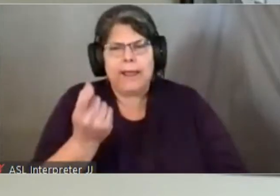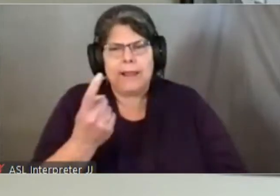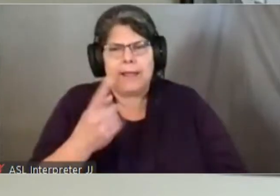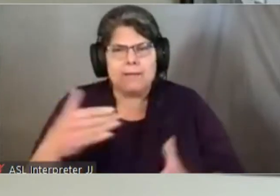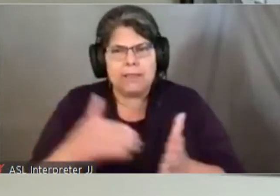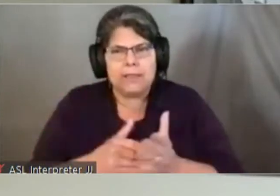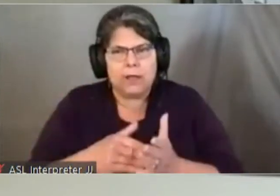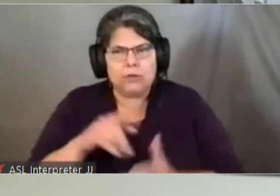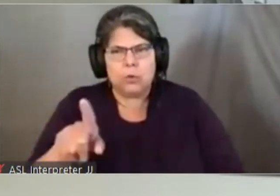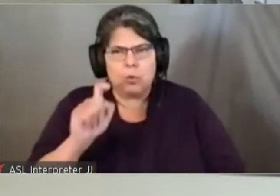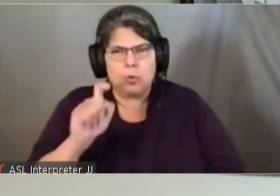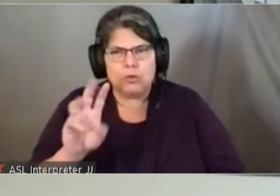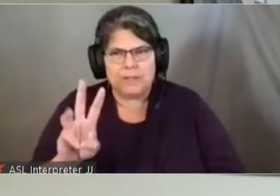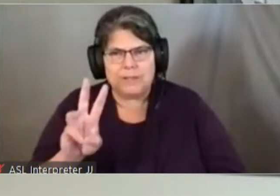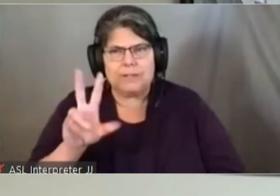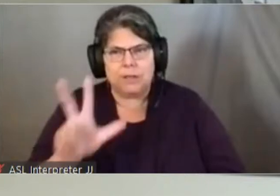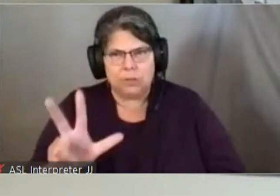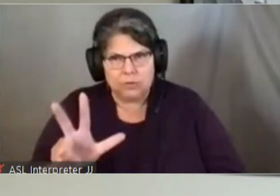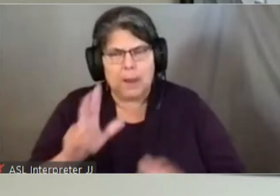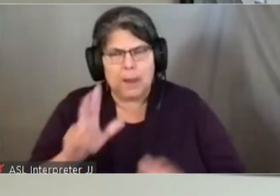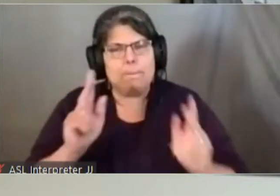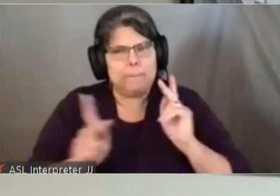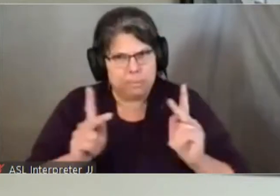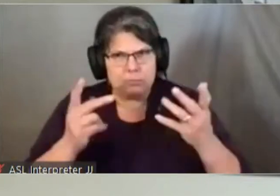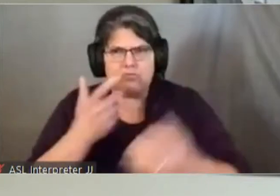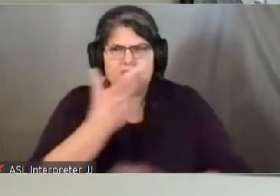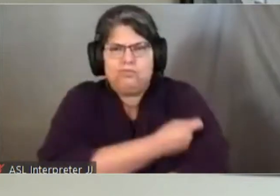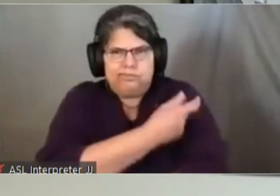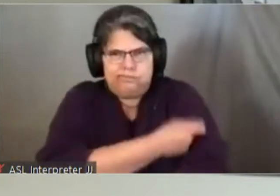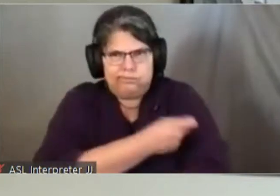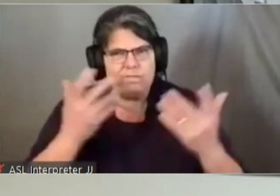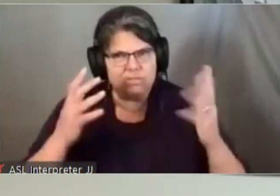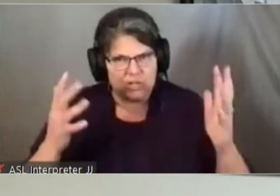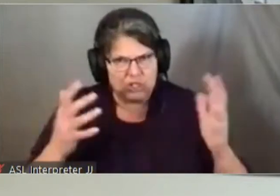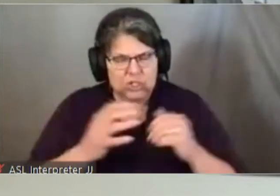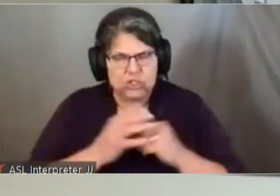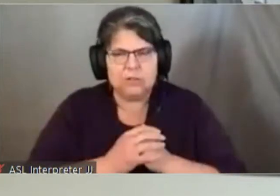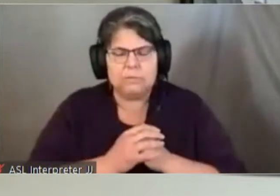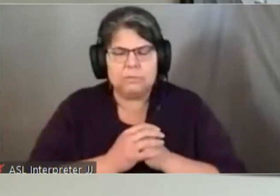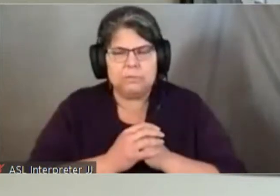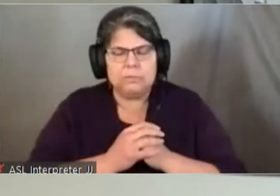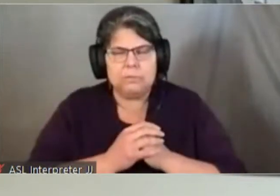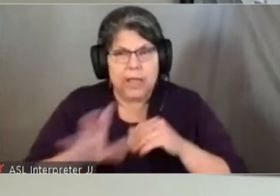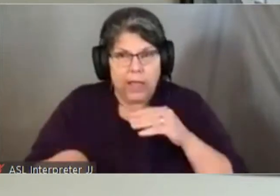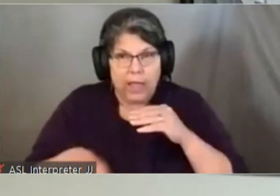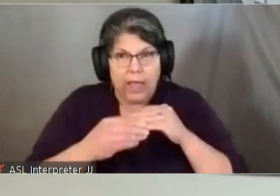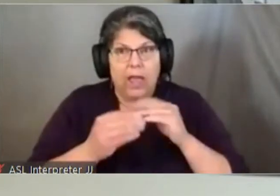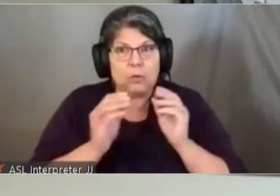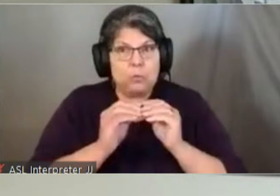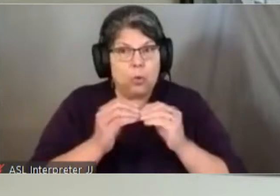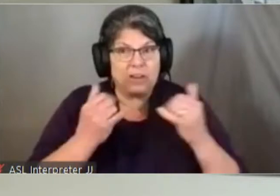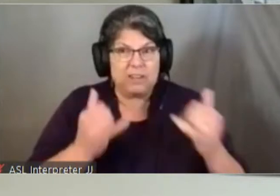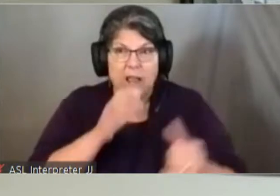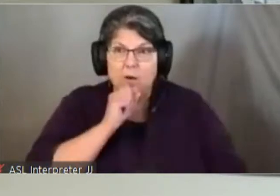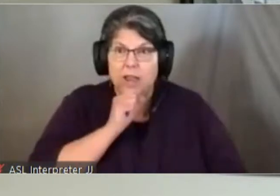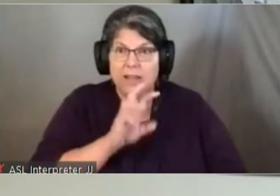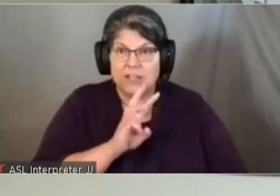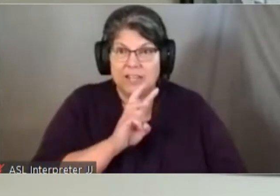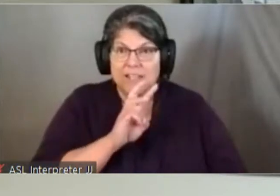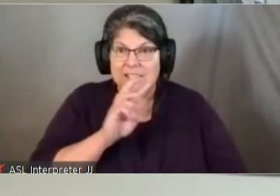11,163 individuals. Adding others in the 65 to 75-year-old group would be